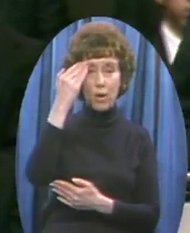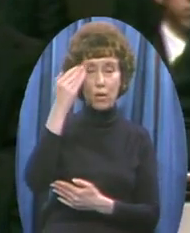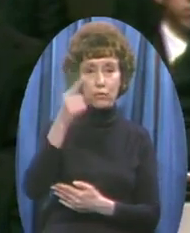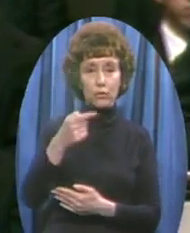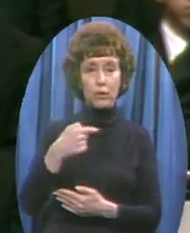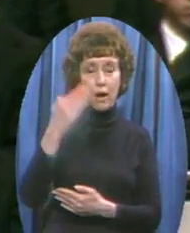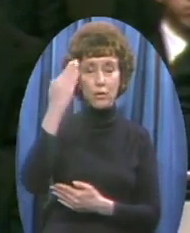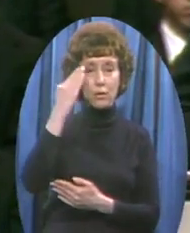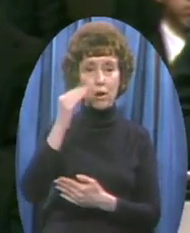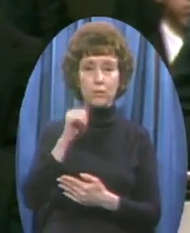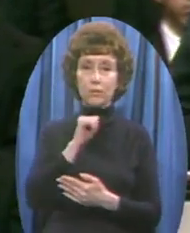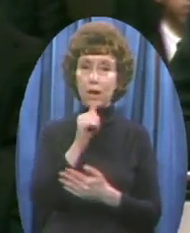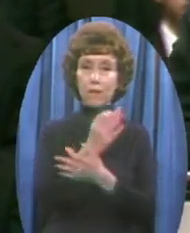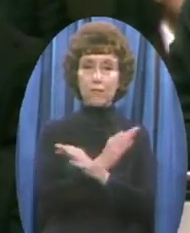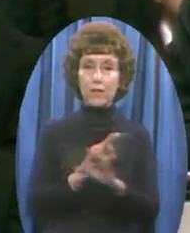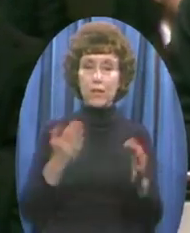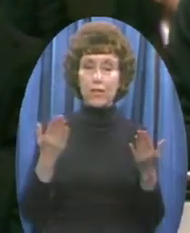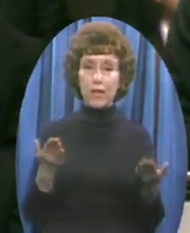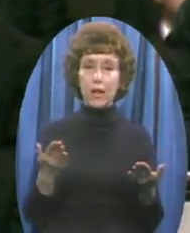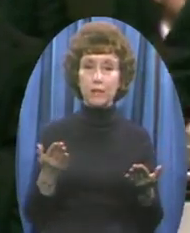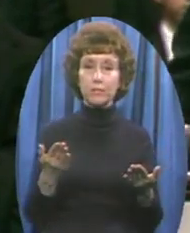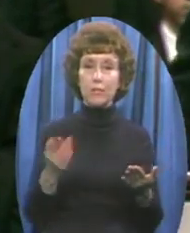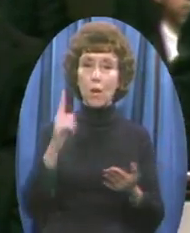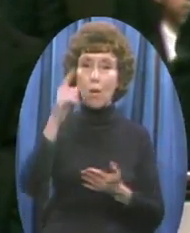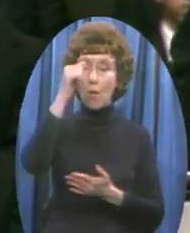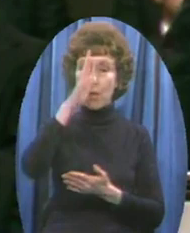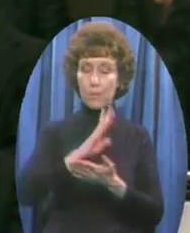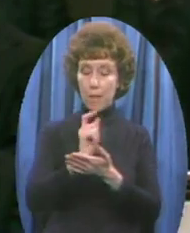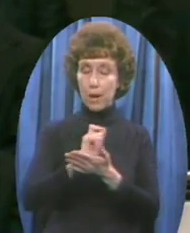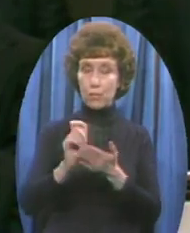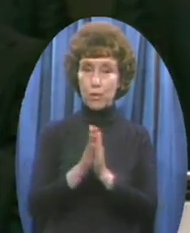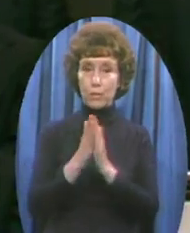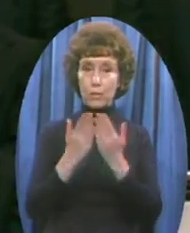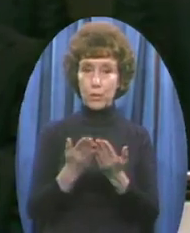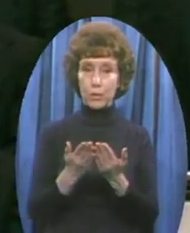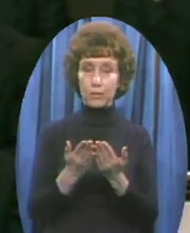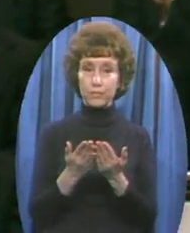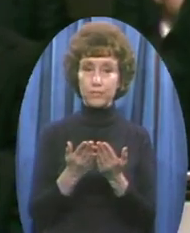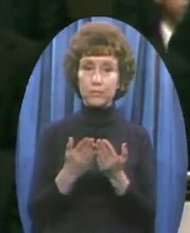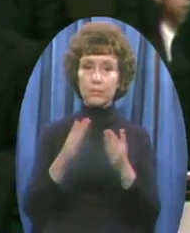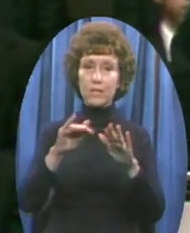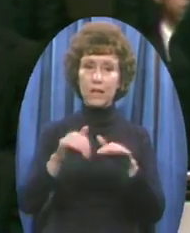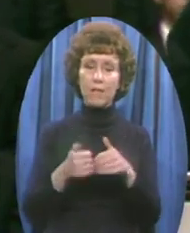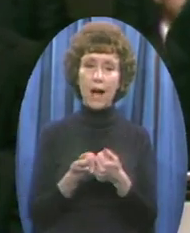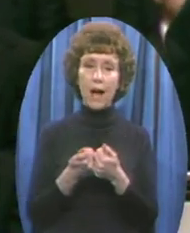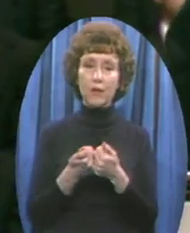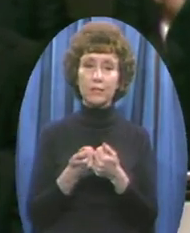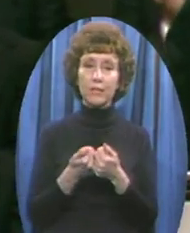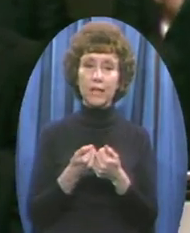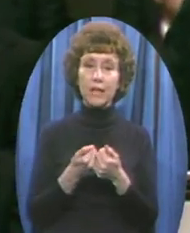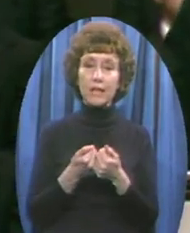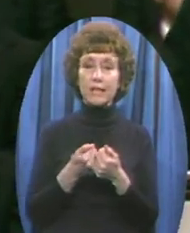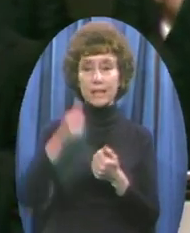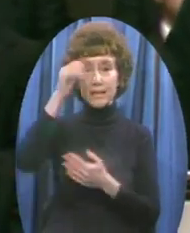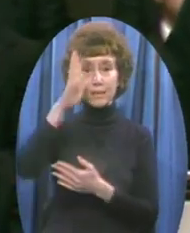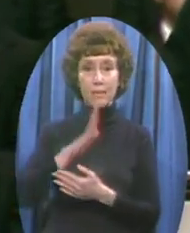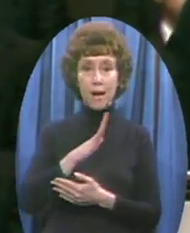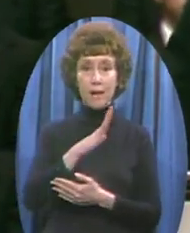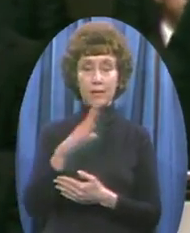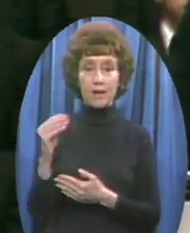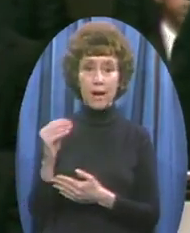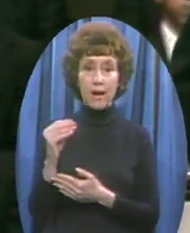a group of governmental officials had gone to Moscow on government business. If you've read A Time for Truth, you know about